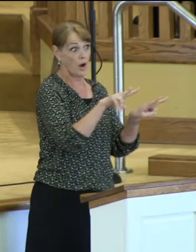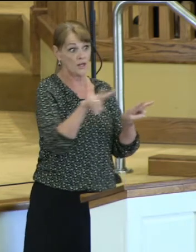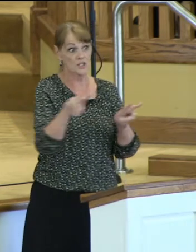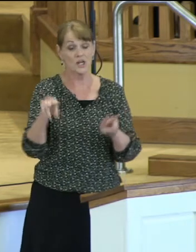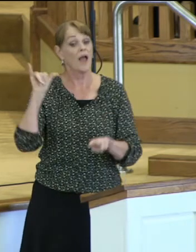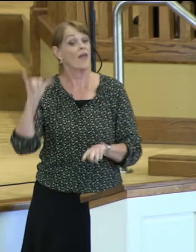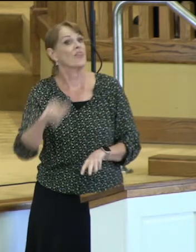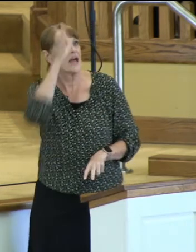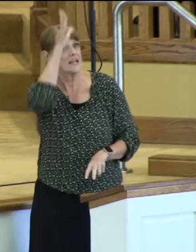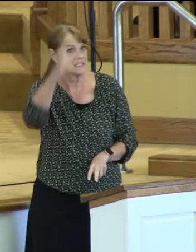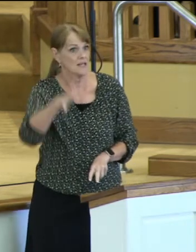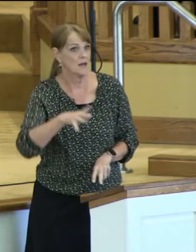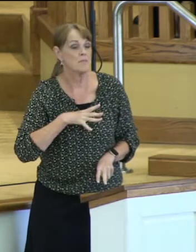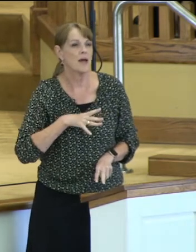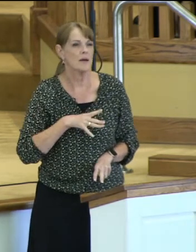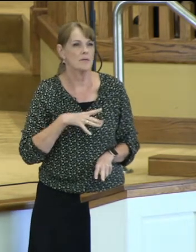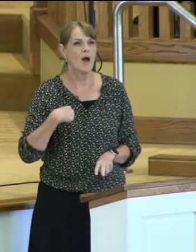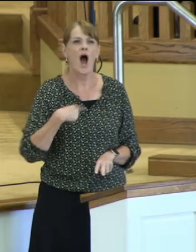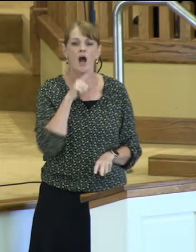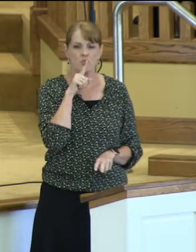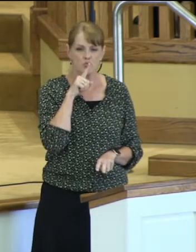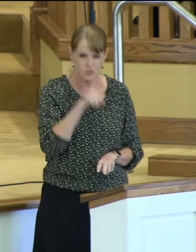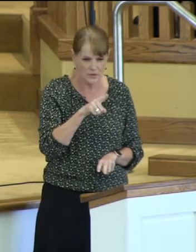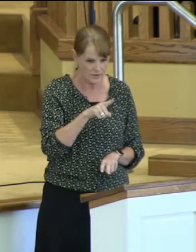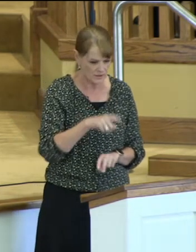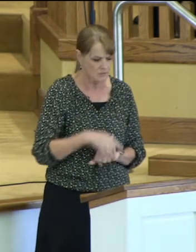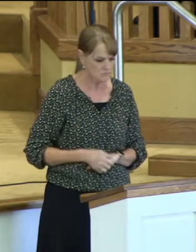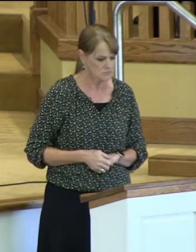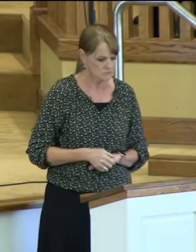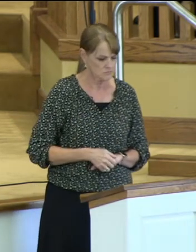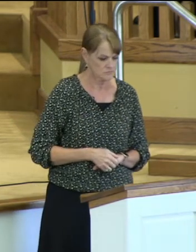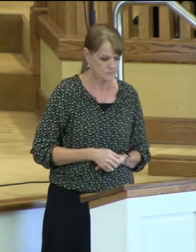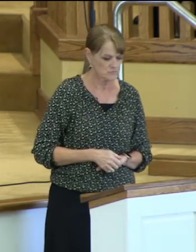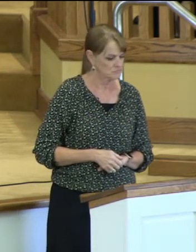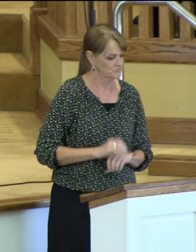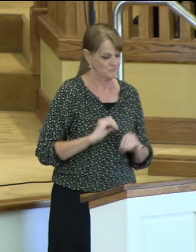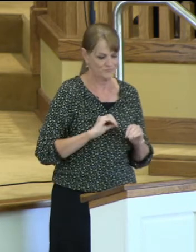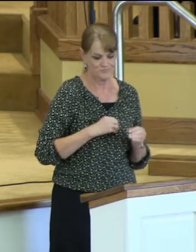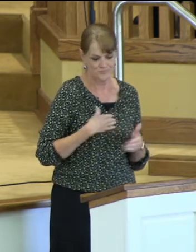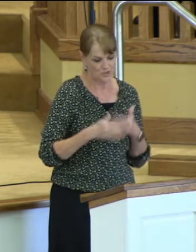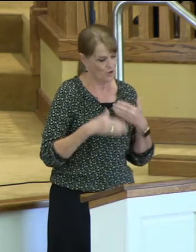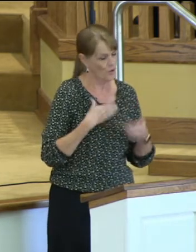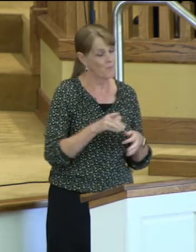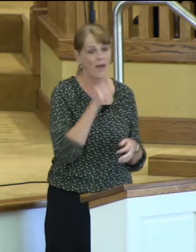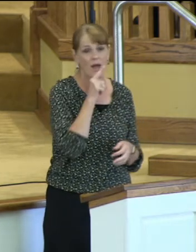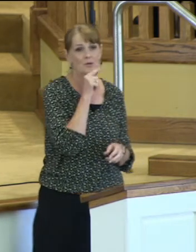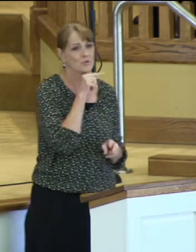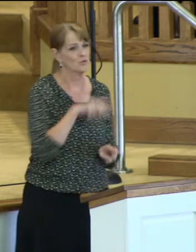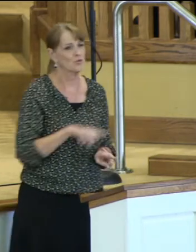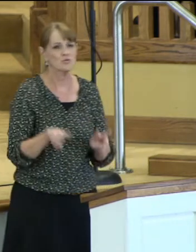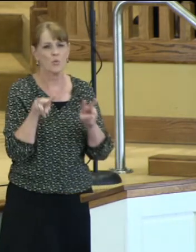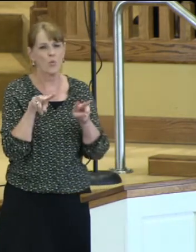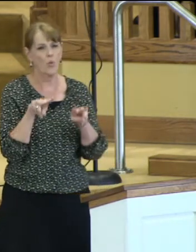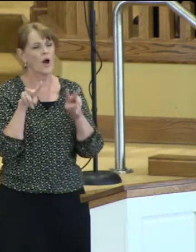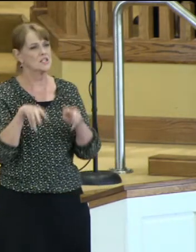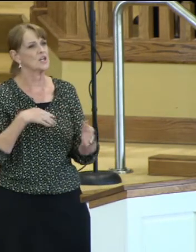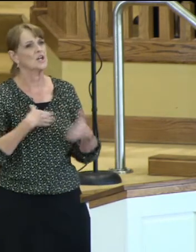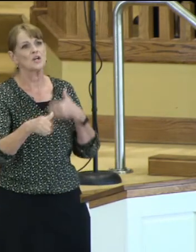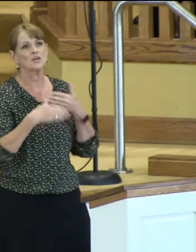man I really am. No matter who's watching,